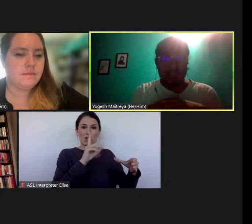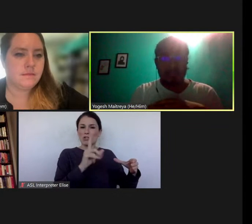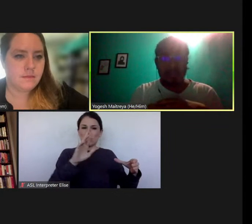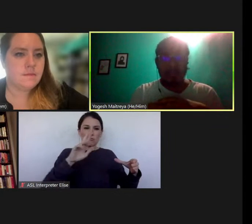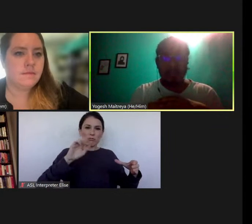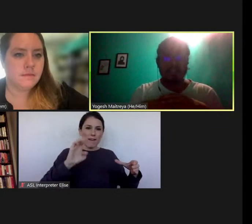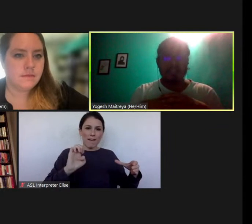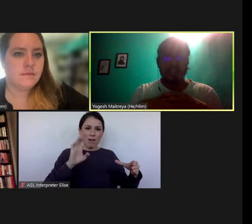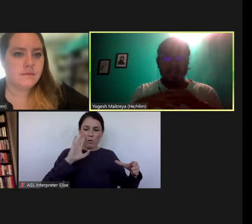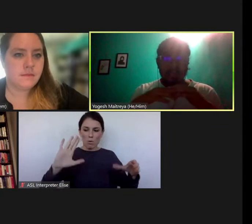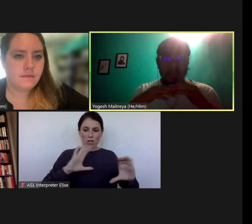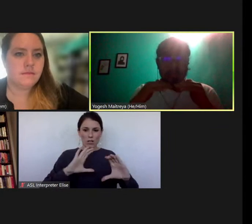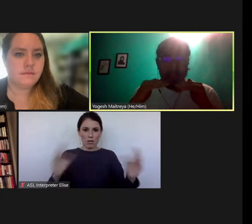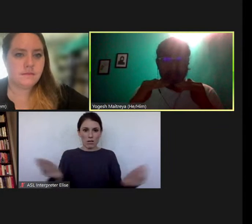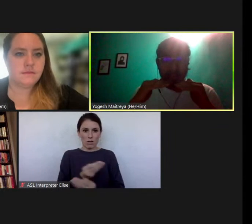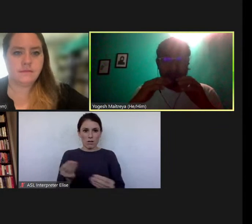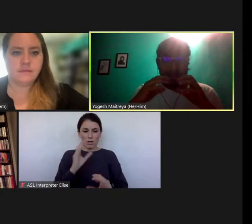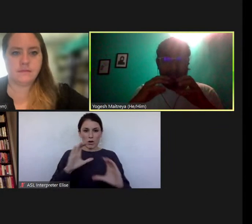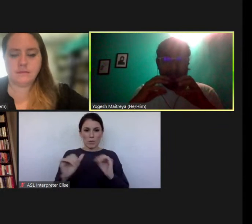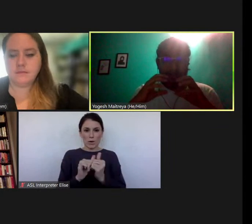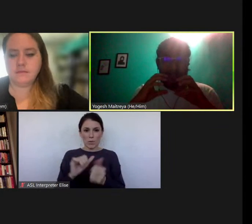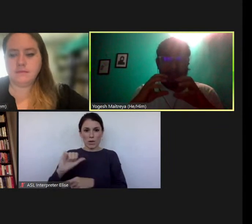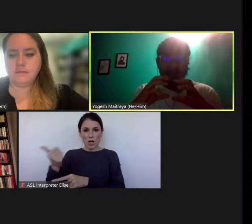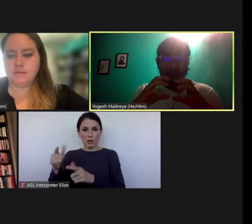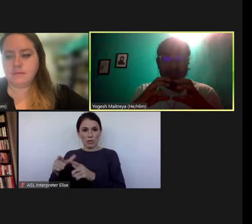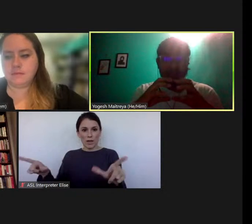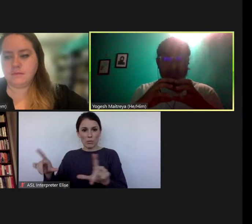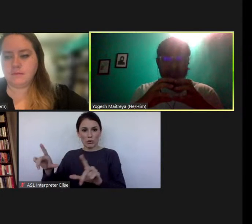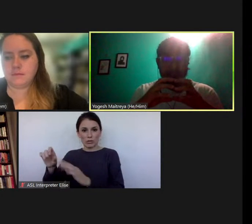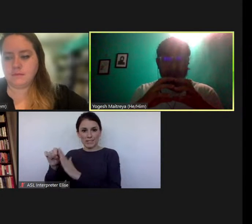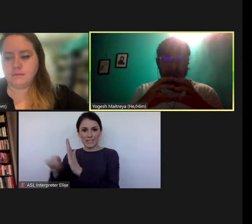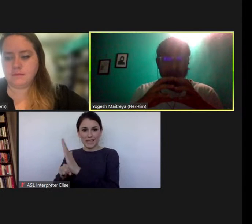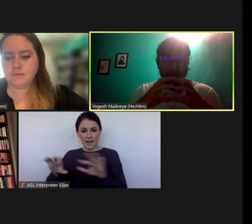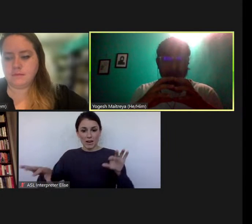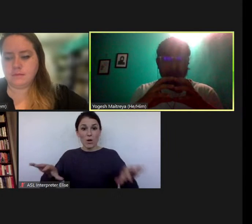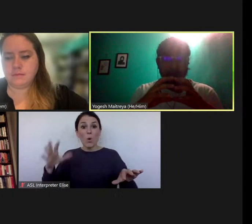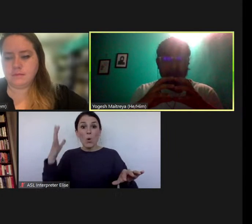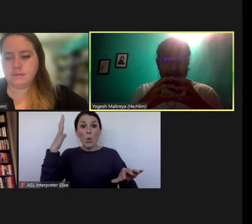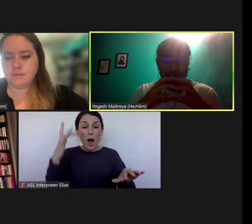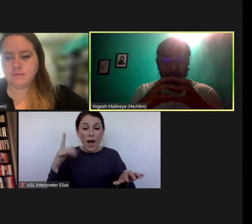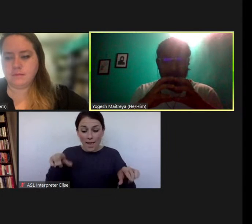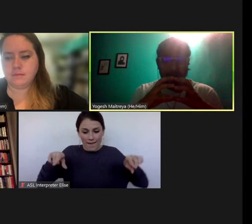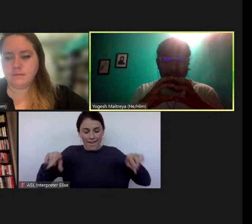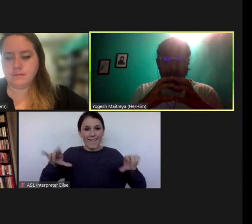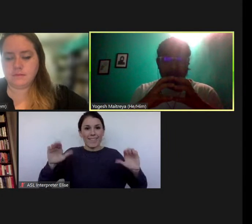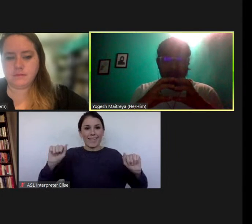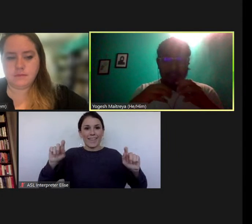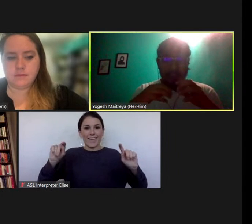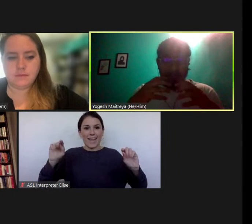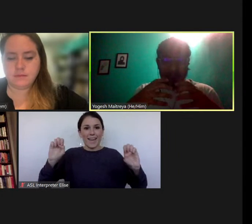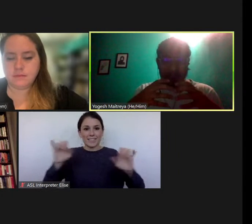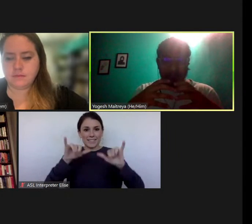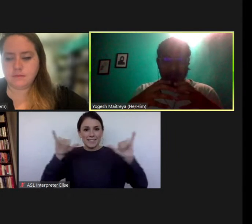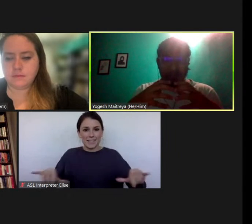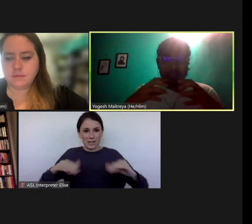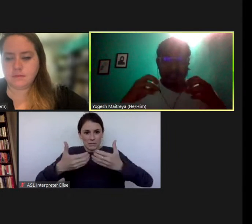linguistic states, because because of the nature of the caste system, which